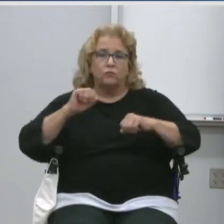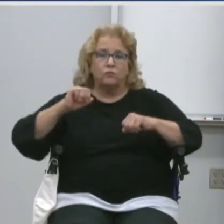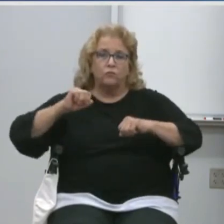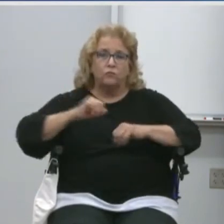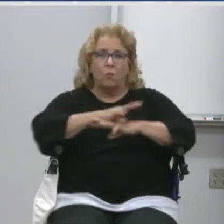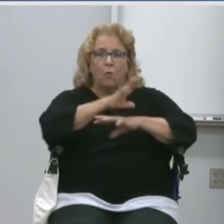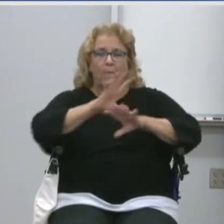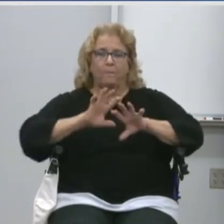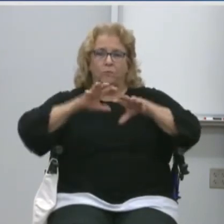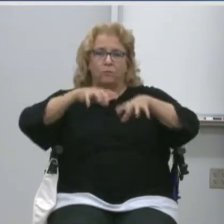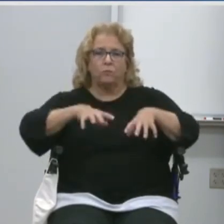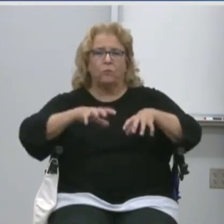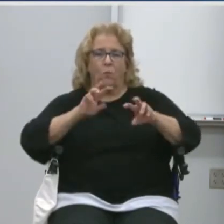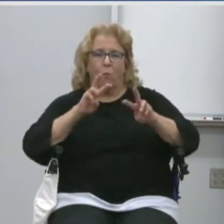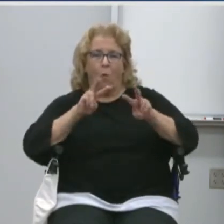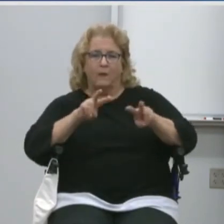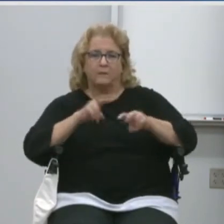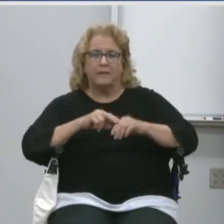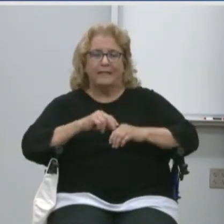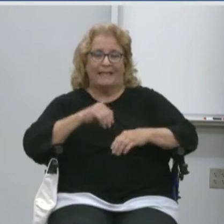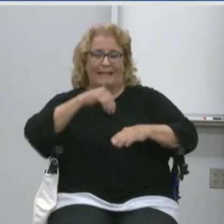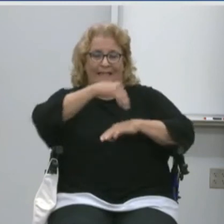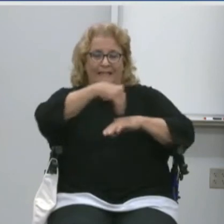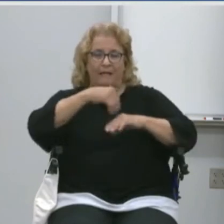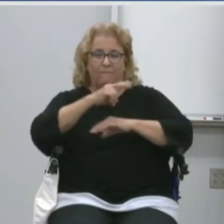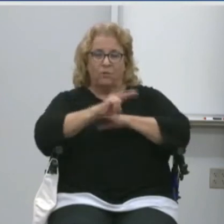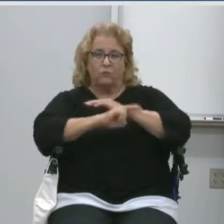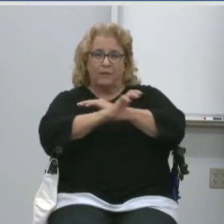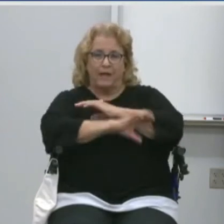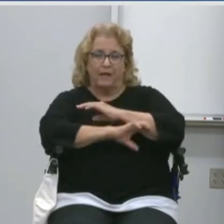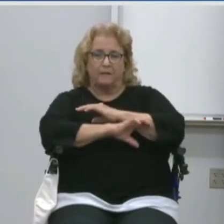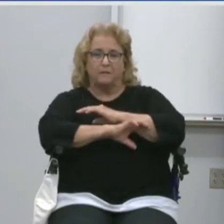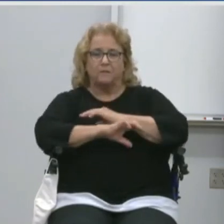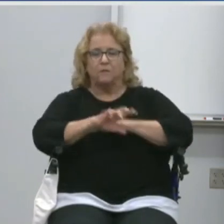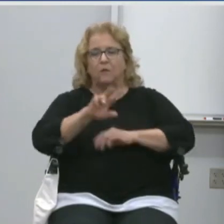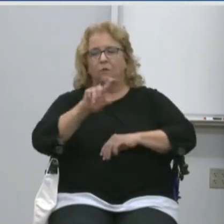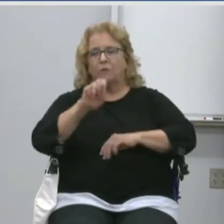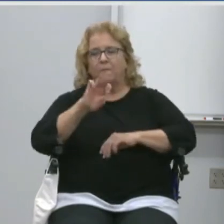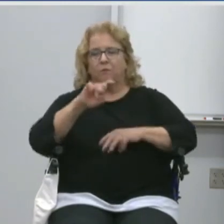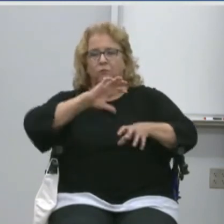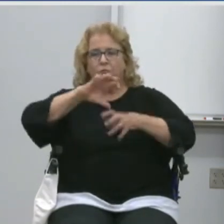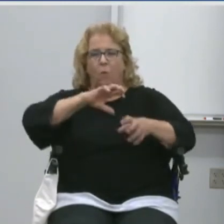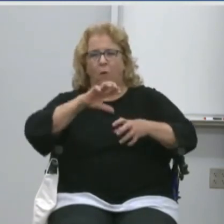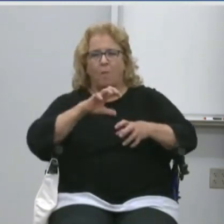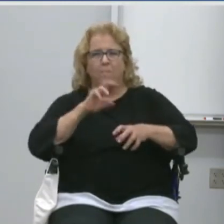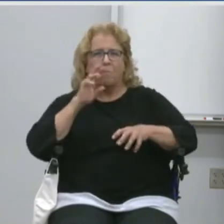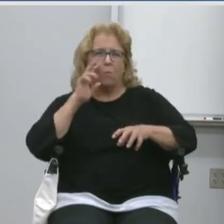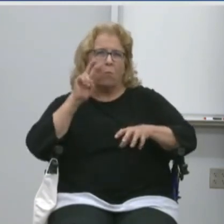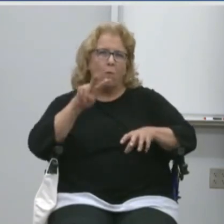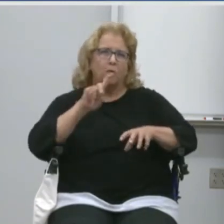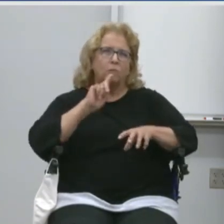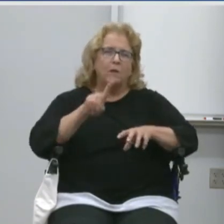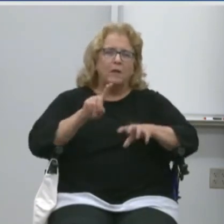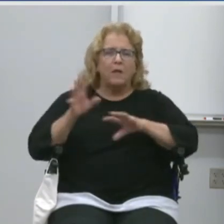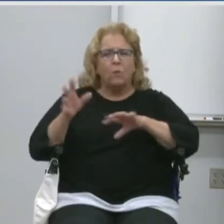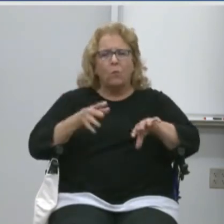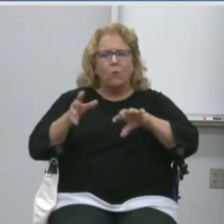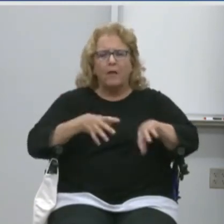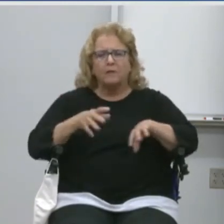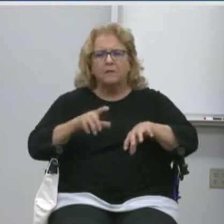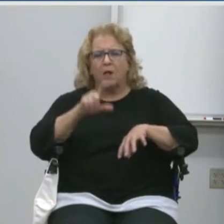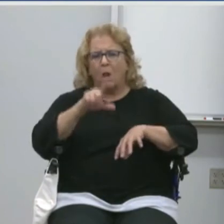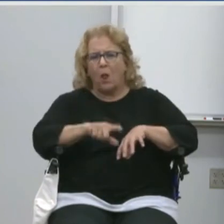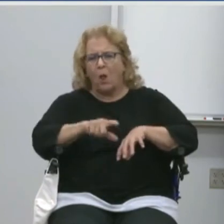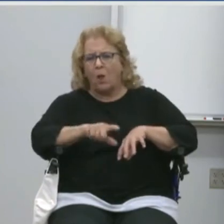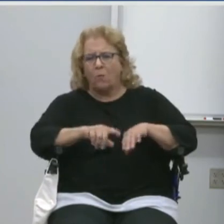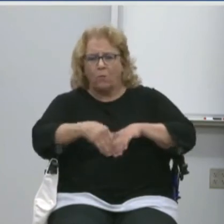we have an interior Volusia County tropical storm watch. So winds, we can expect really low-end hurricane force winds